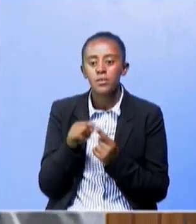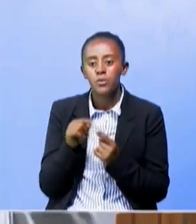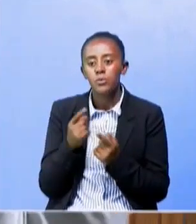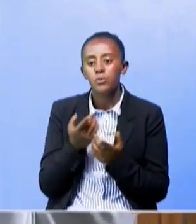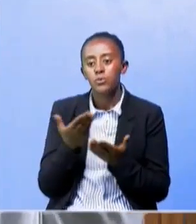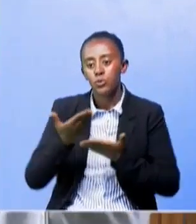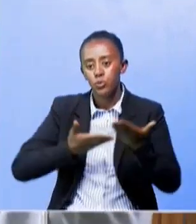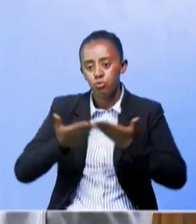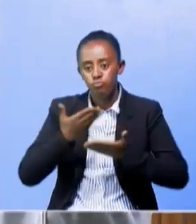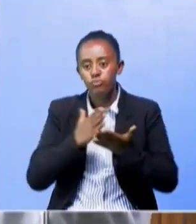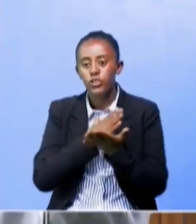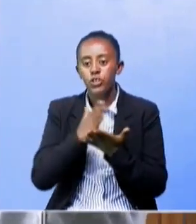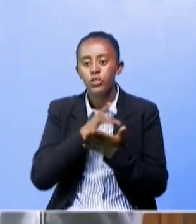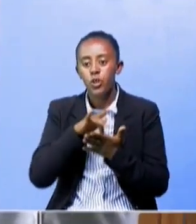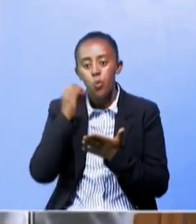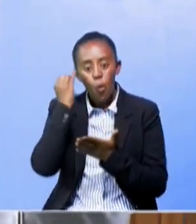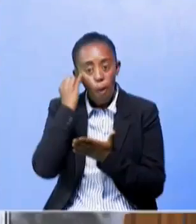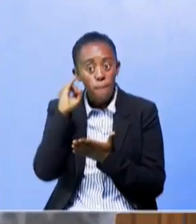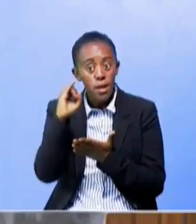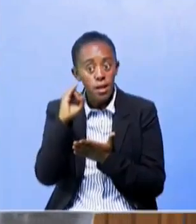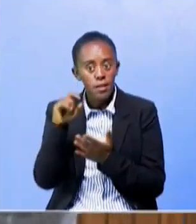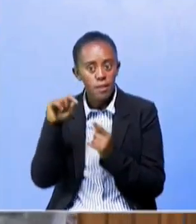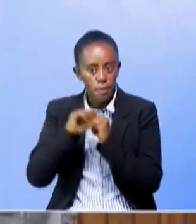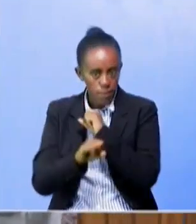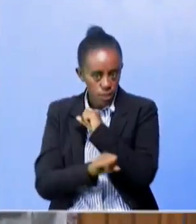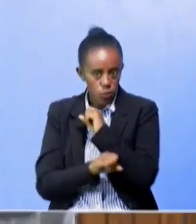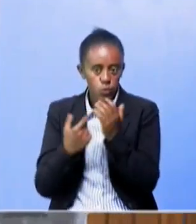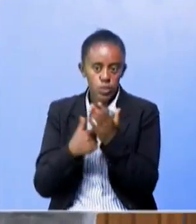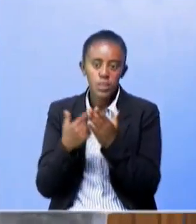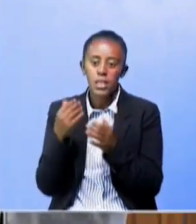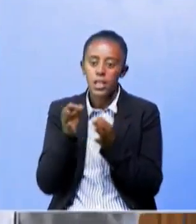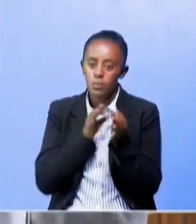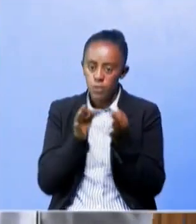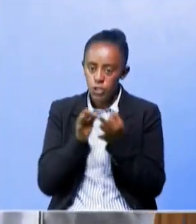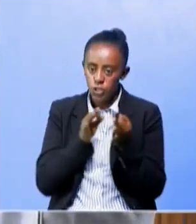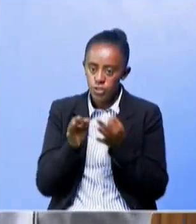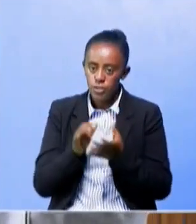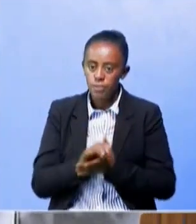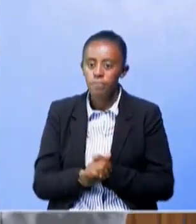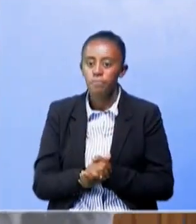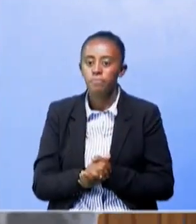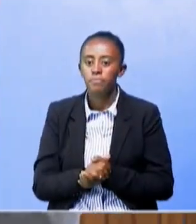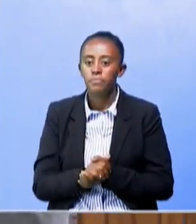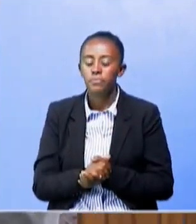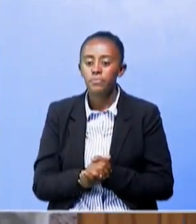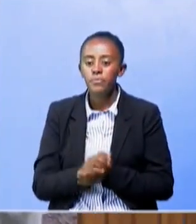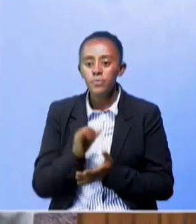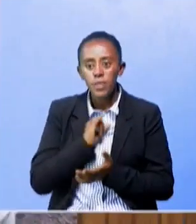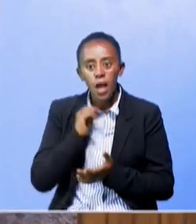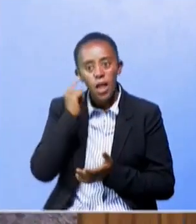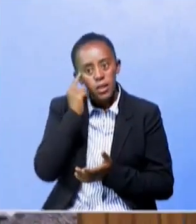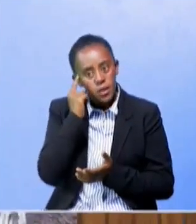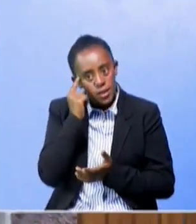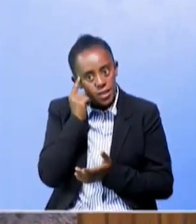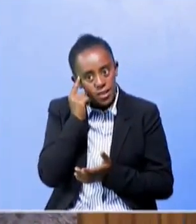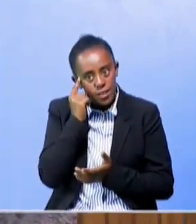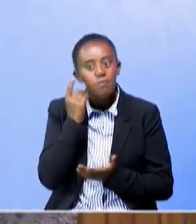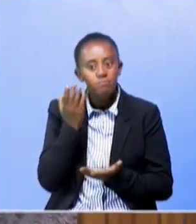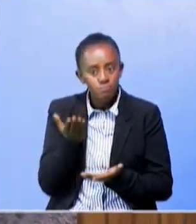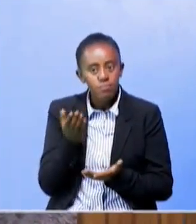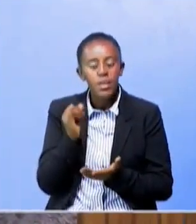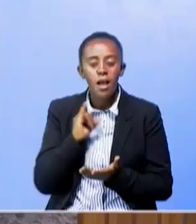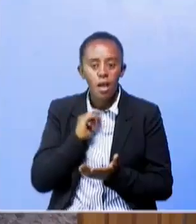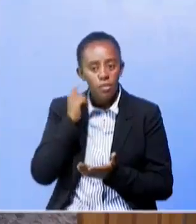share your opinion to your friends based on these expressions. I think, very interesting one,